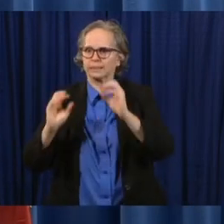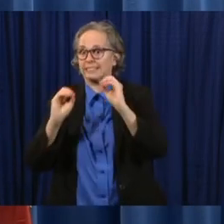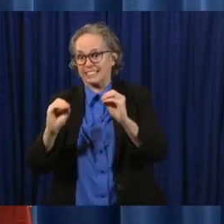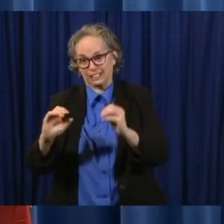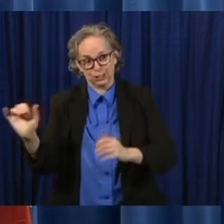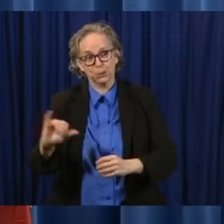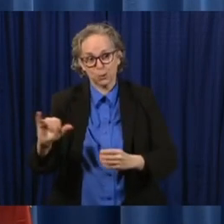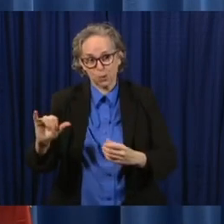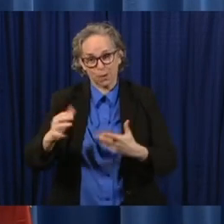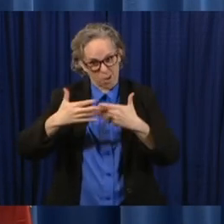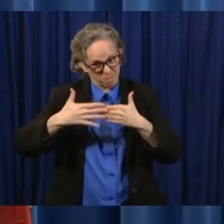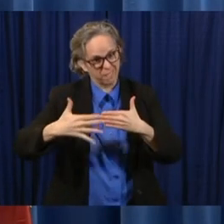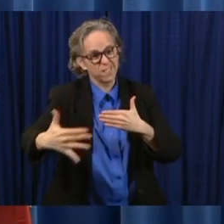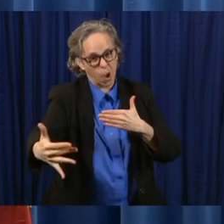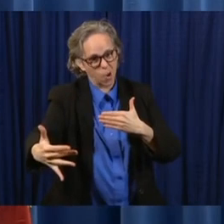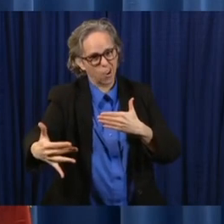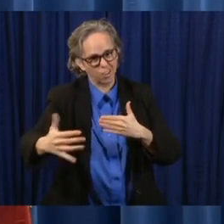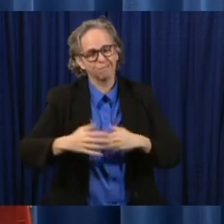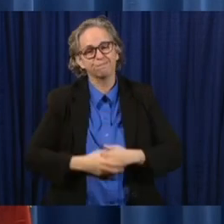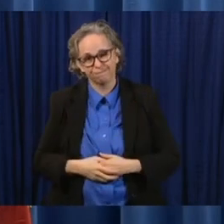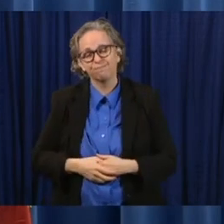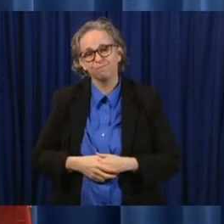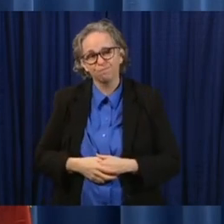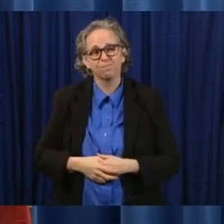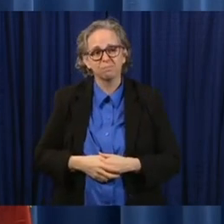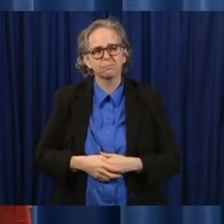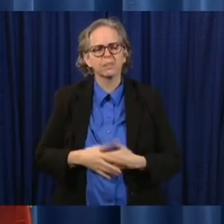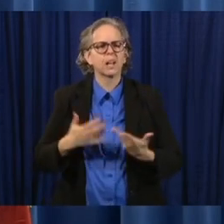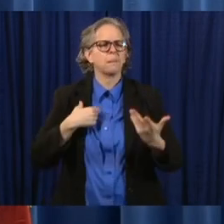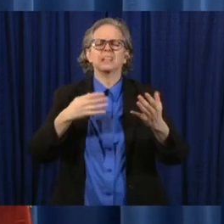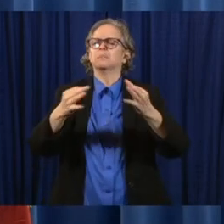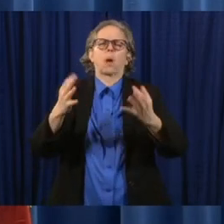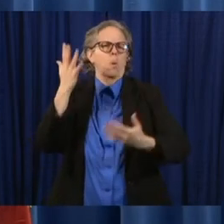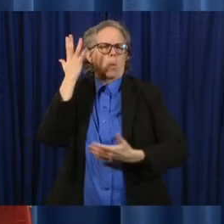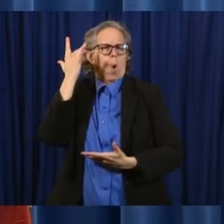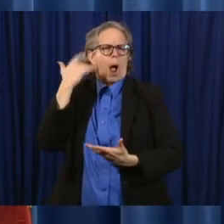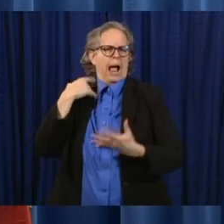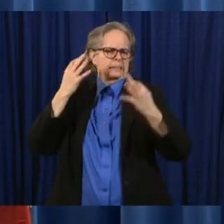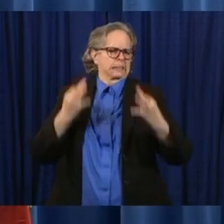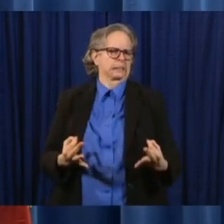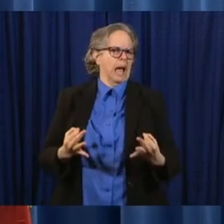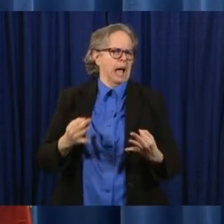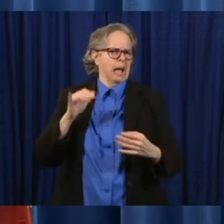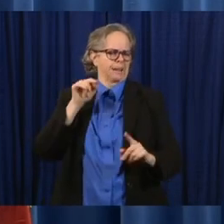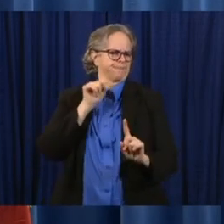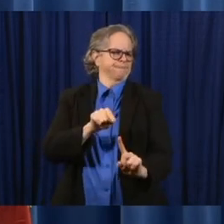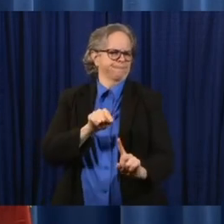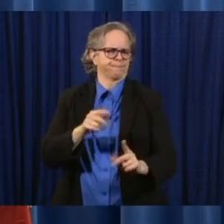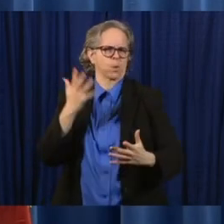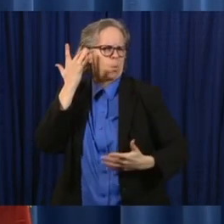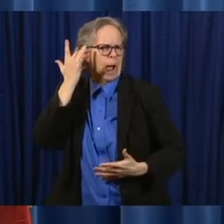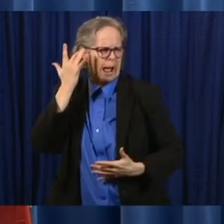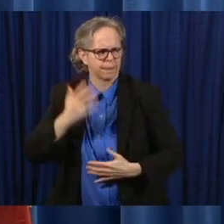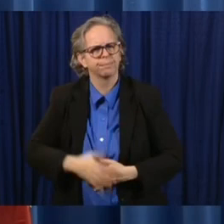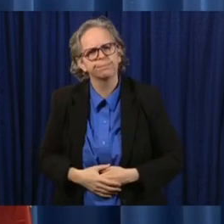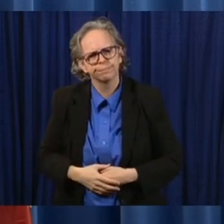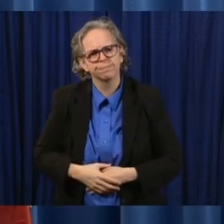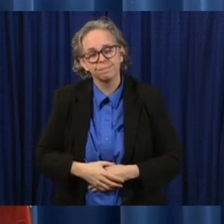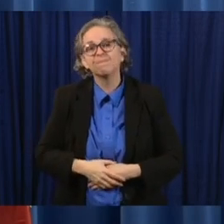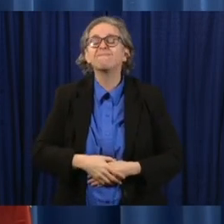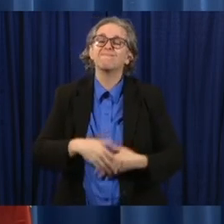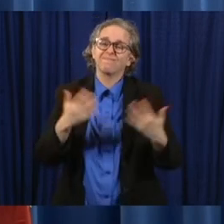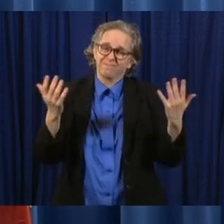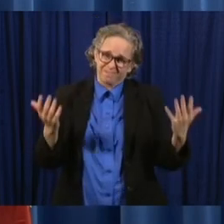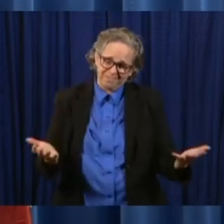forward. Let me explain the reasons for the decision. First,